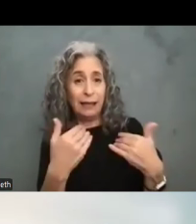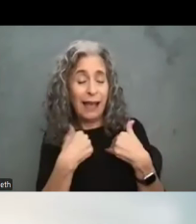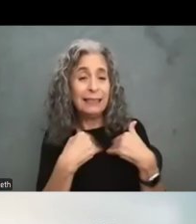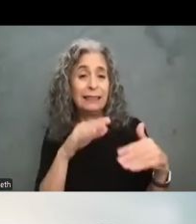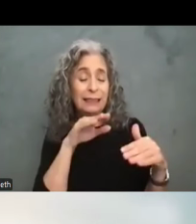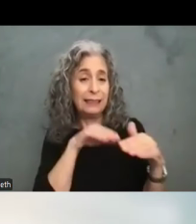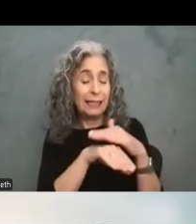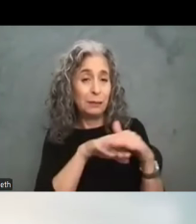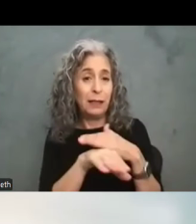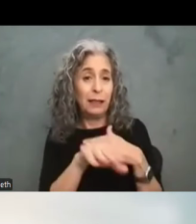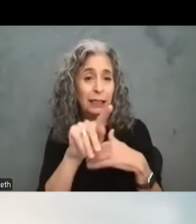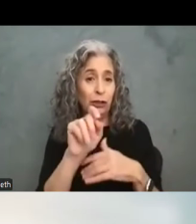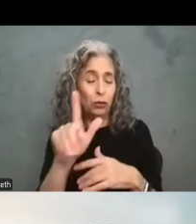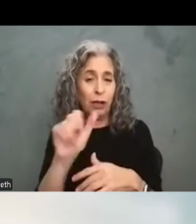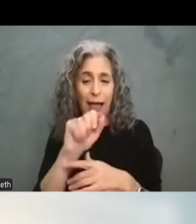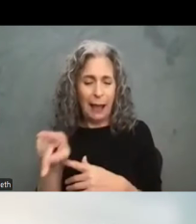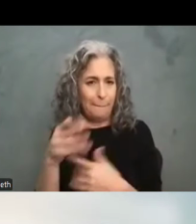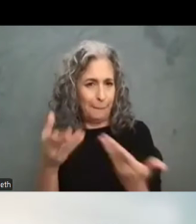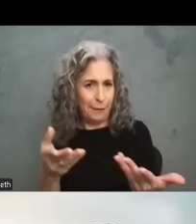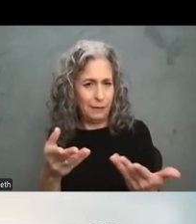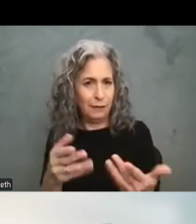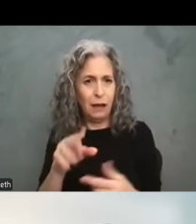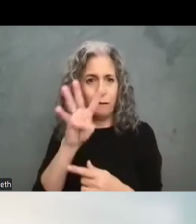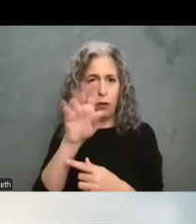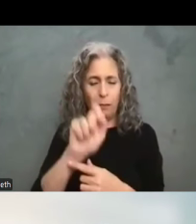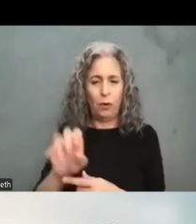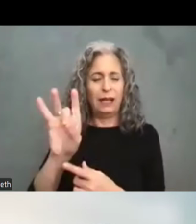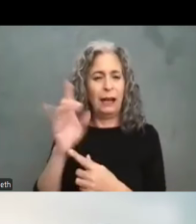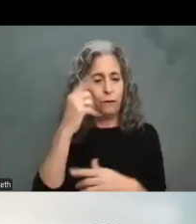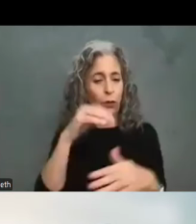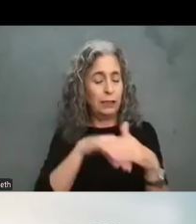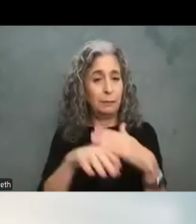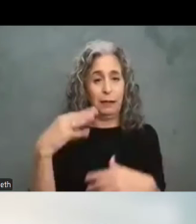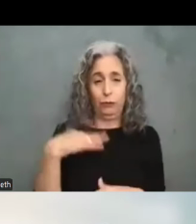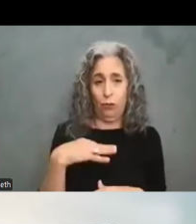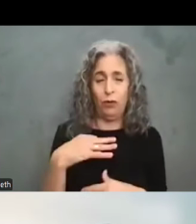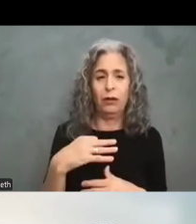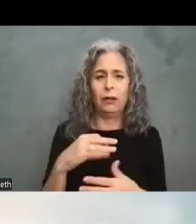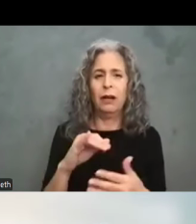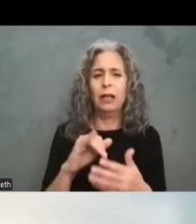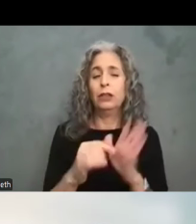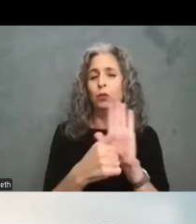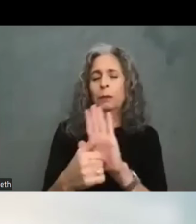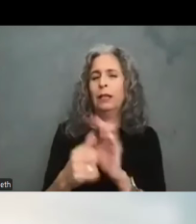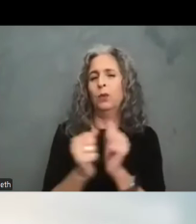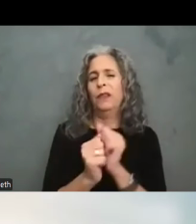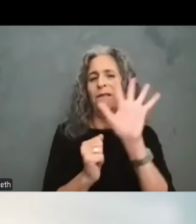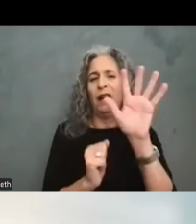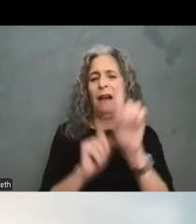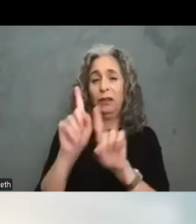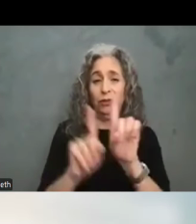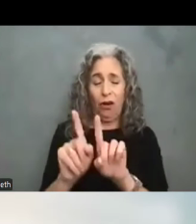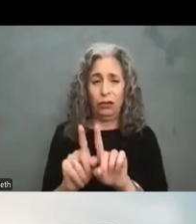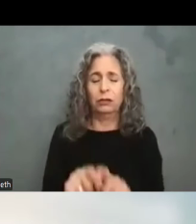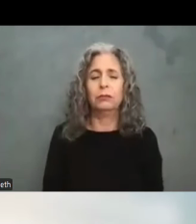on apps. Okay, this one is 4.8 for the accessibility score, represented by 5 stars,